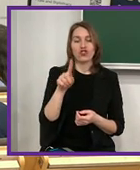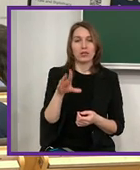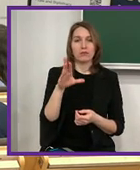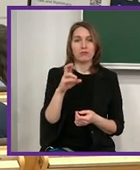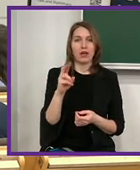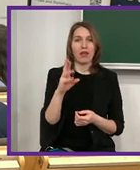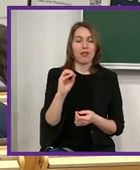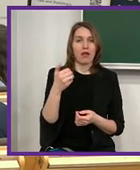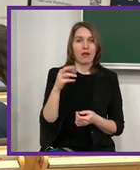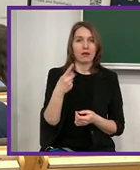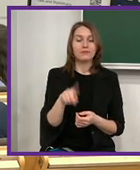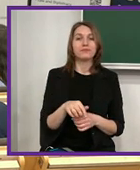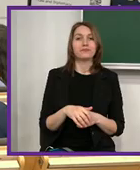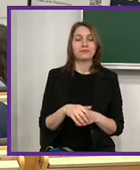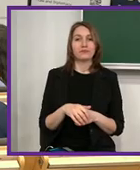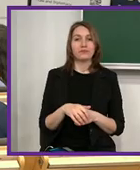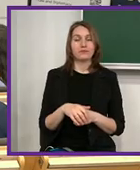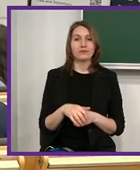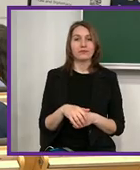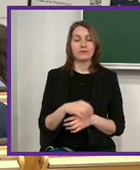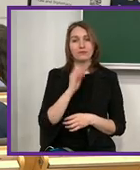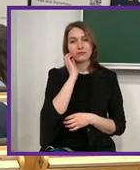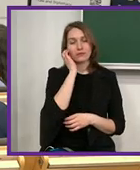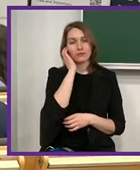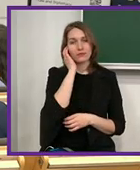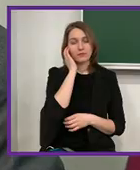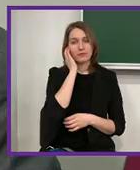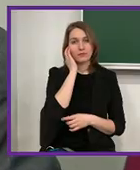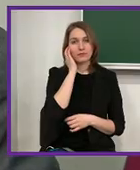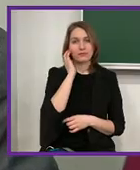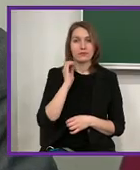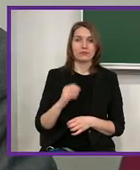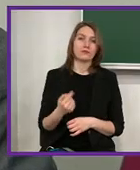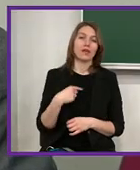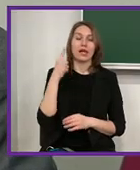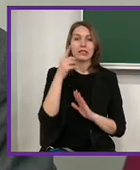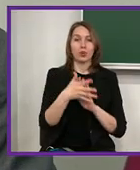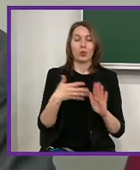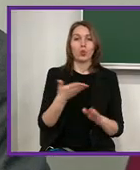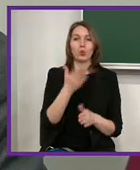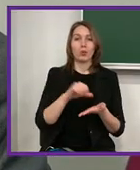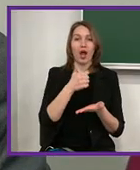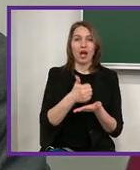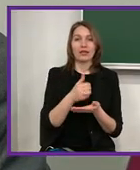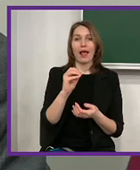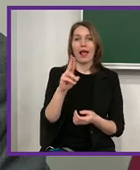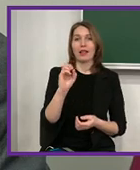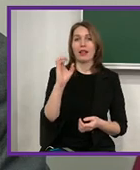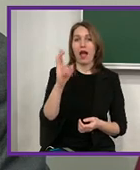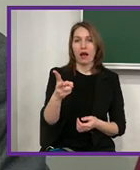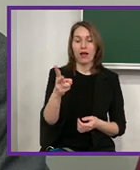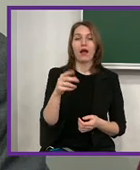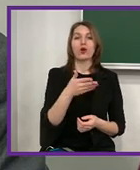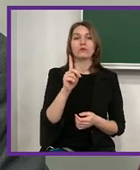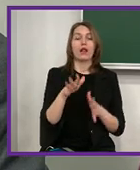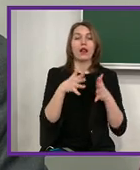I think you are also representing Enact with a lot of experience in undertaking this kind of advice and risk assessment for